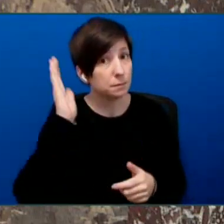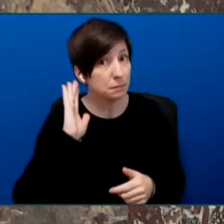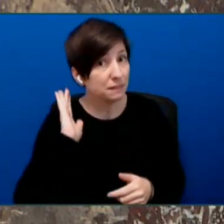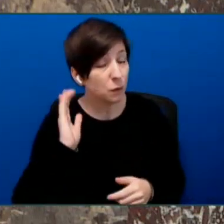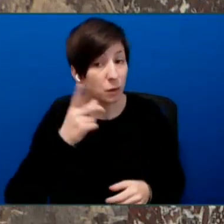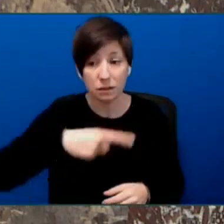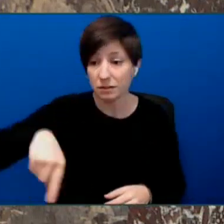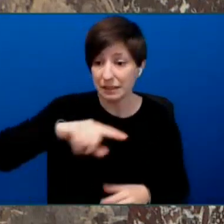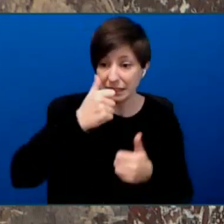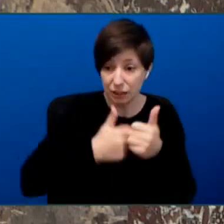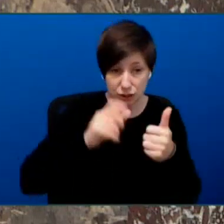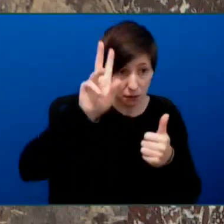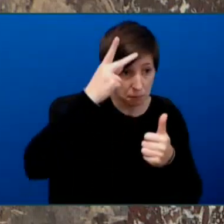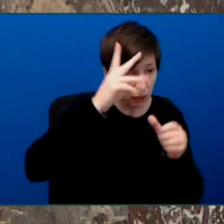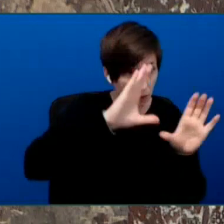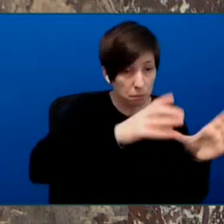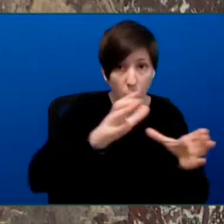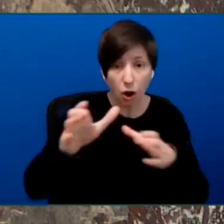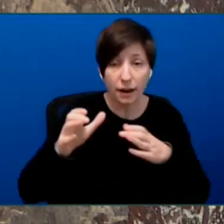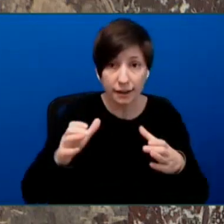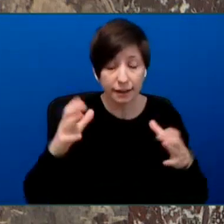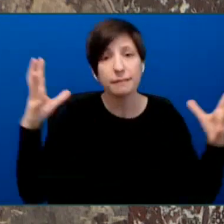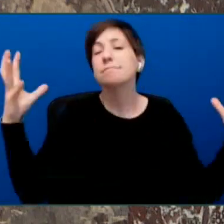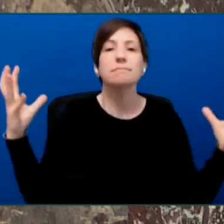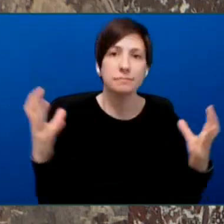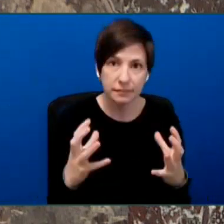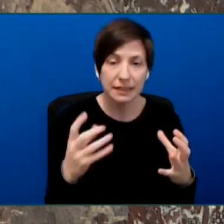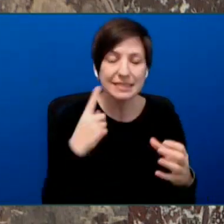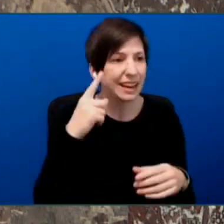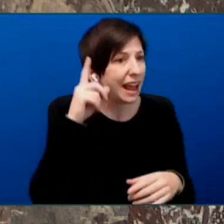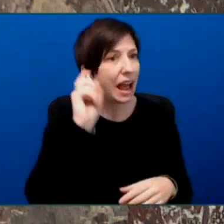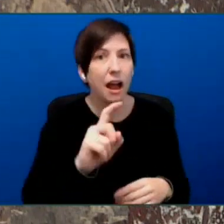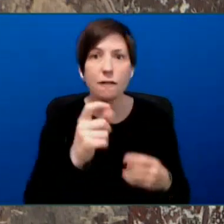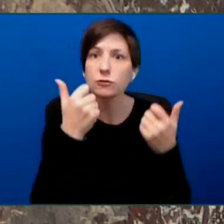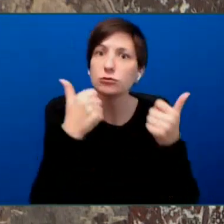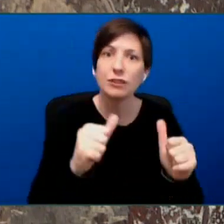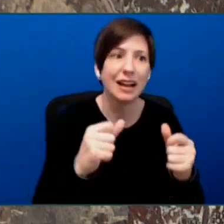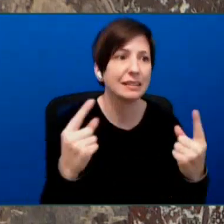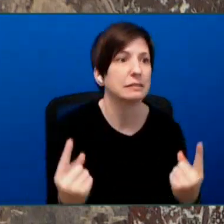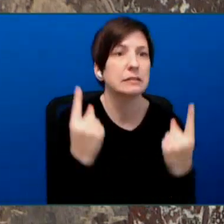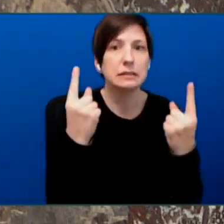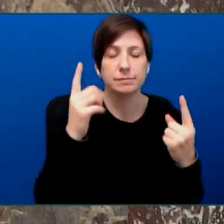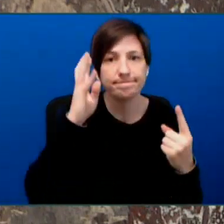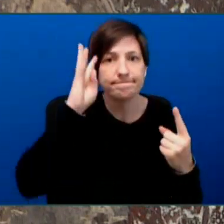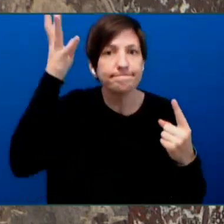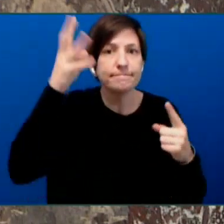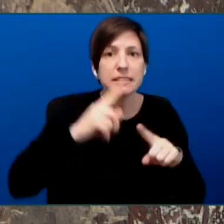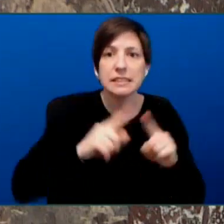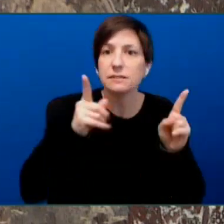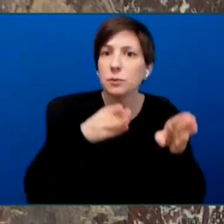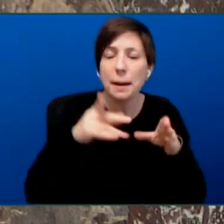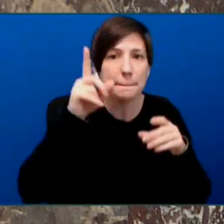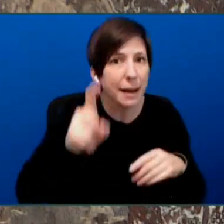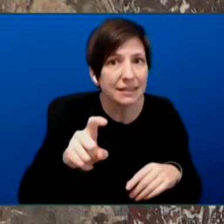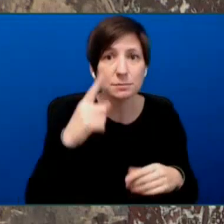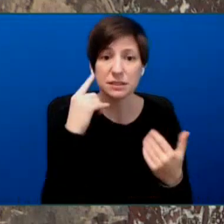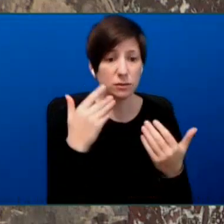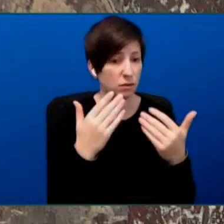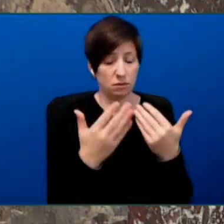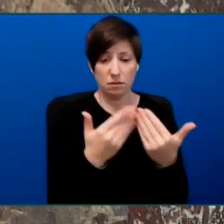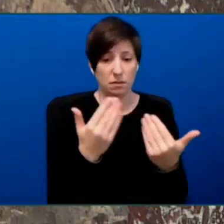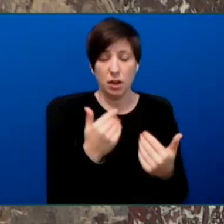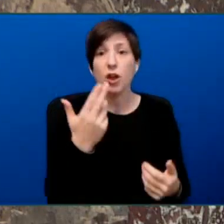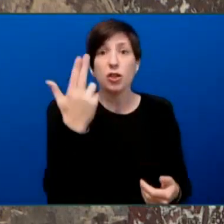we have to try different things. We've got almost 13,000 people who've died as a result of the toxic drug crisis, and we will continue to do that